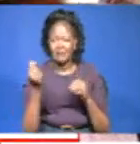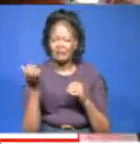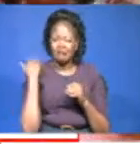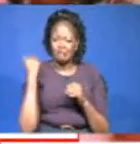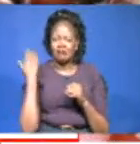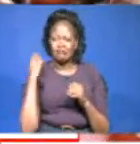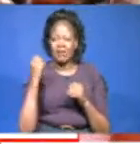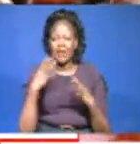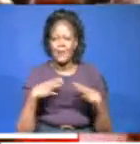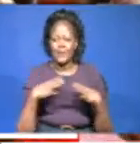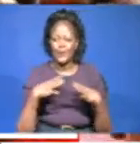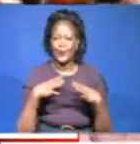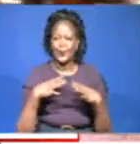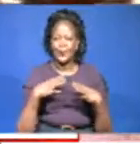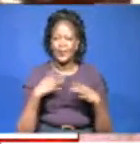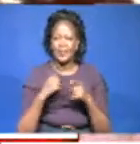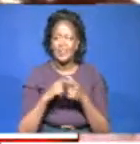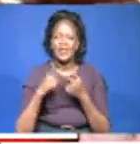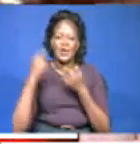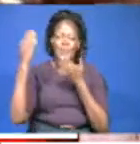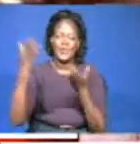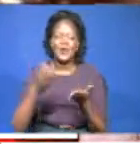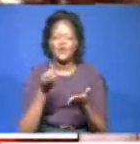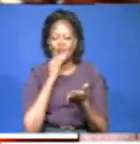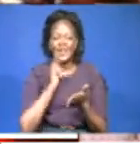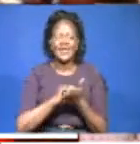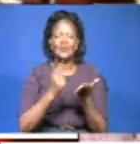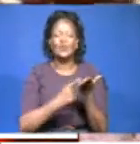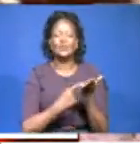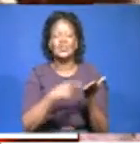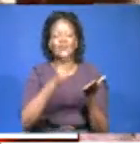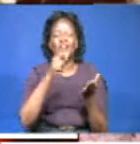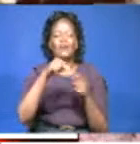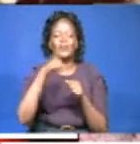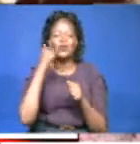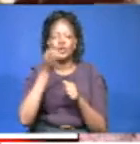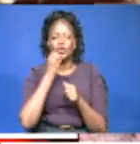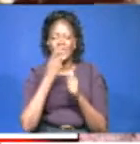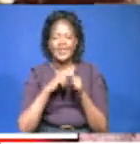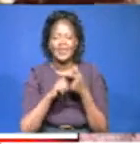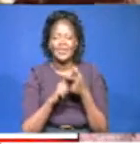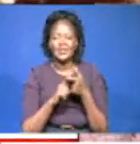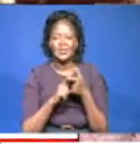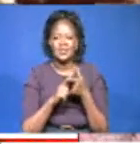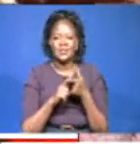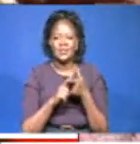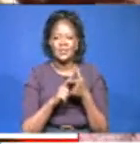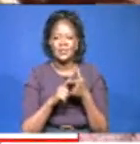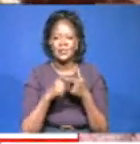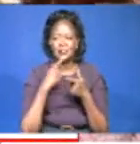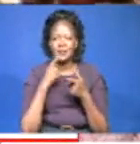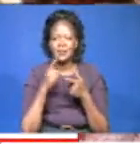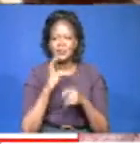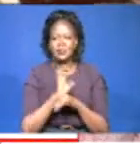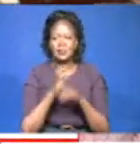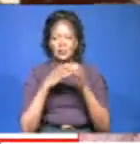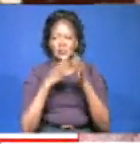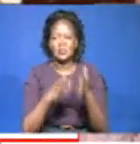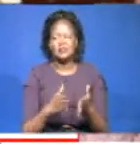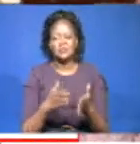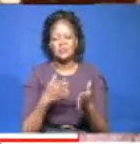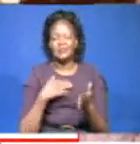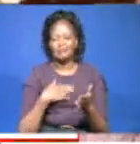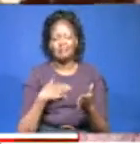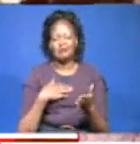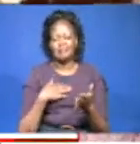mnaleta chakula ingine wazungu wenyewe hawataki kukula. Na nimesema viongozi wa makanisa, take a position. When